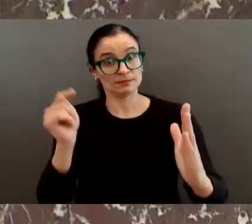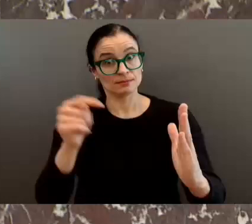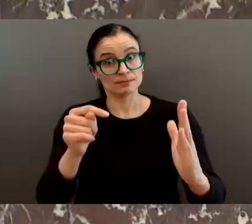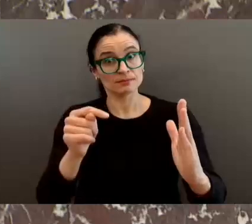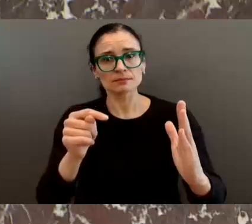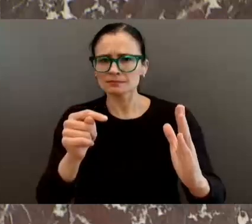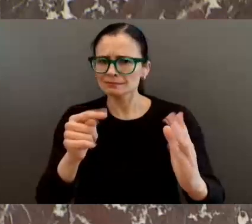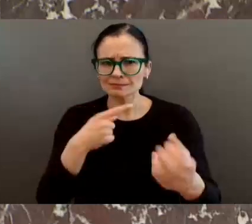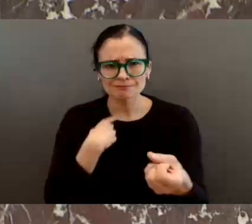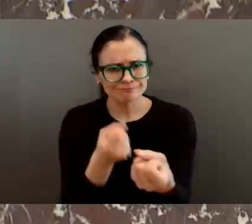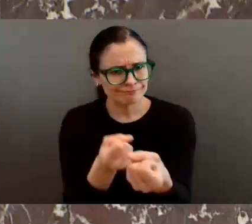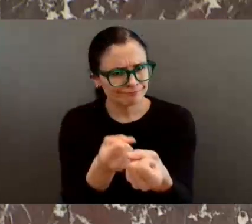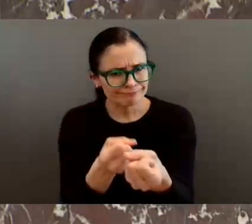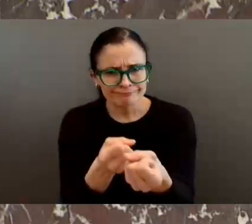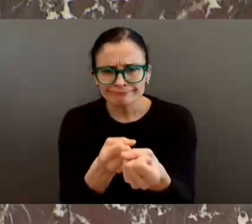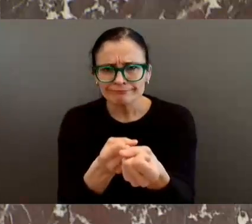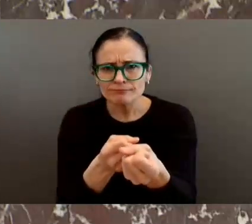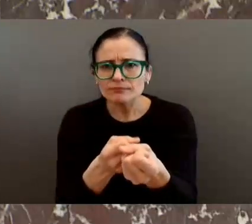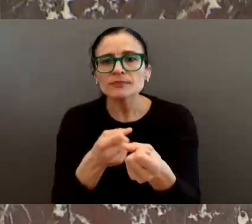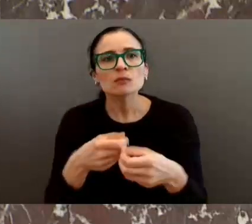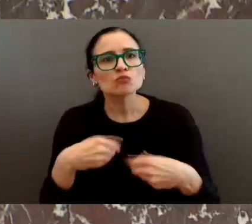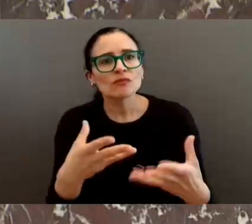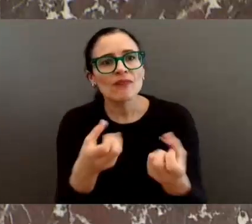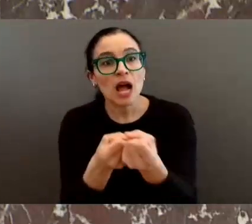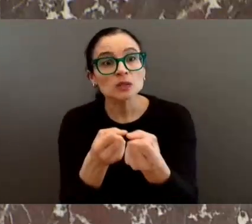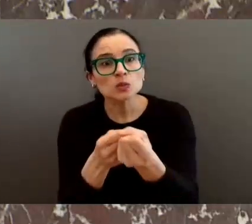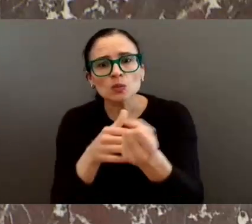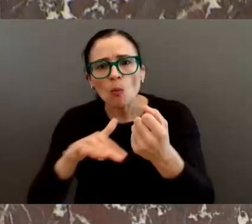big difference in communities.